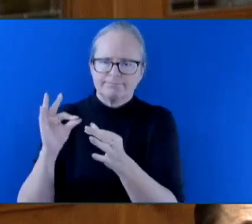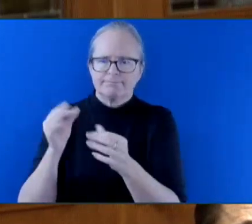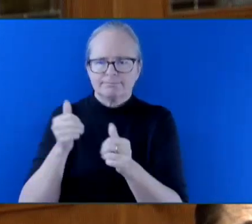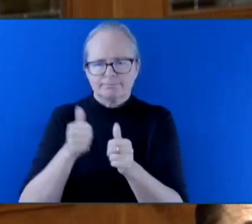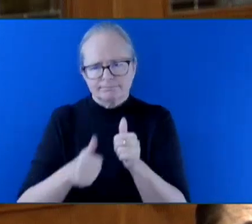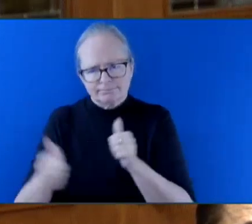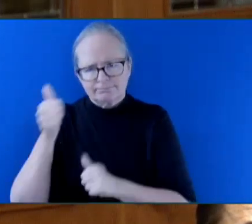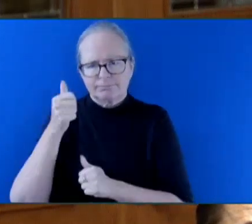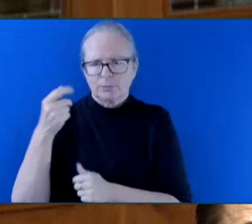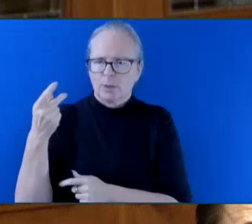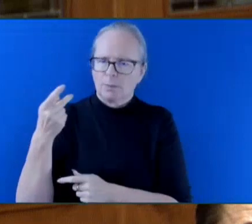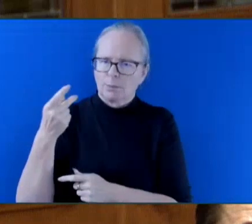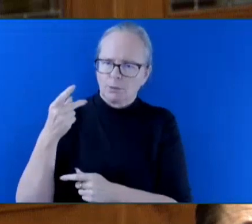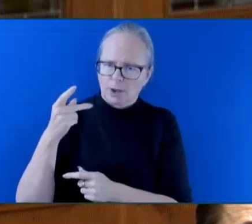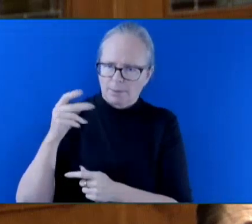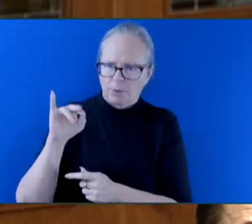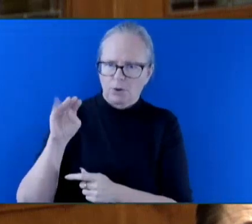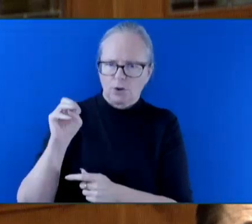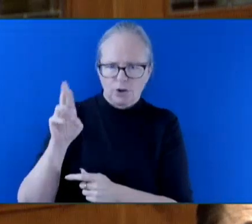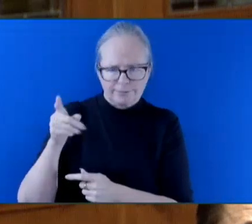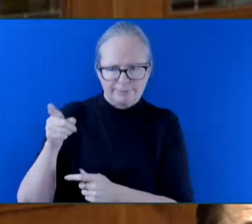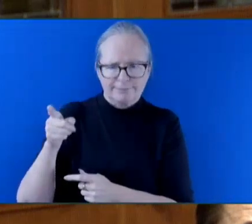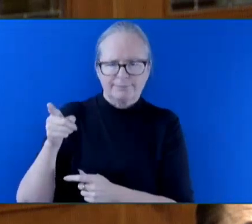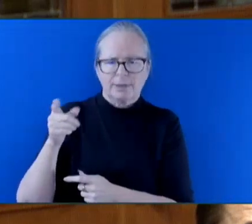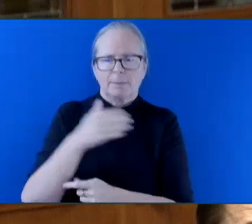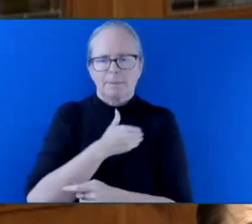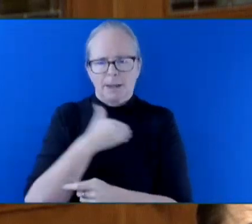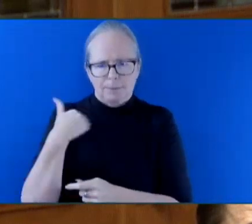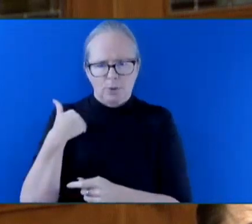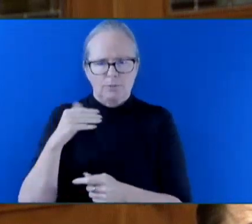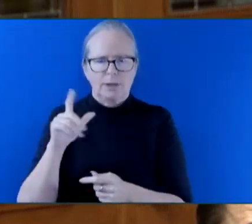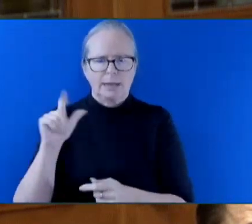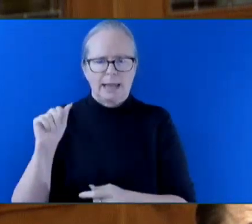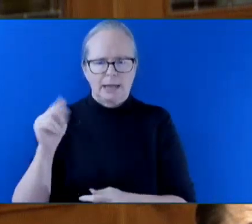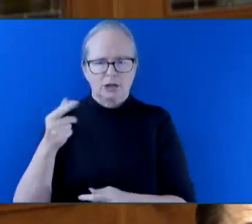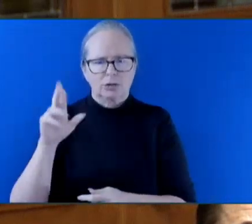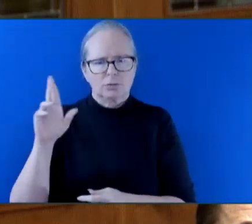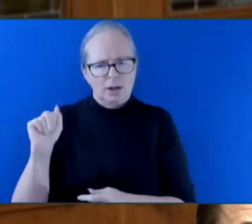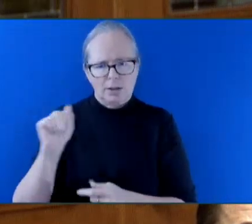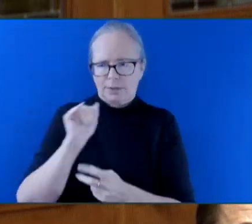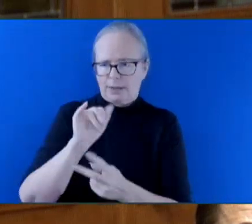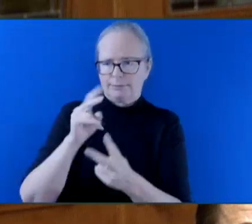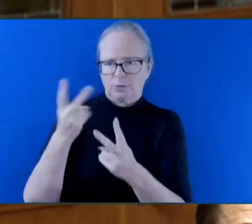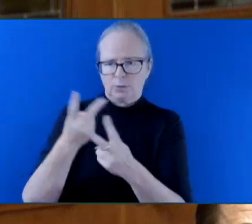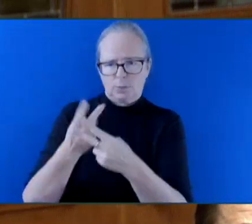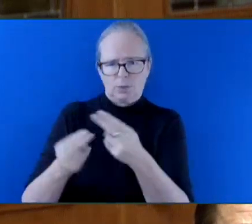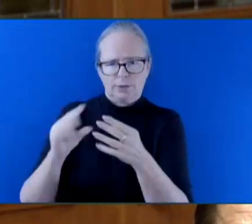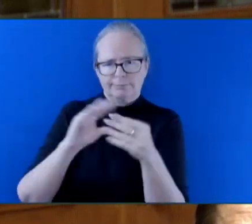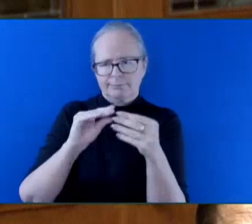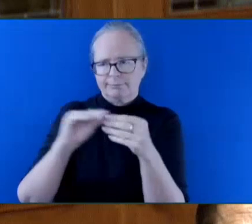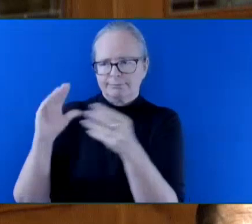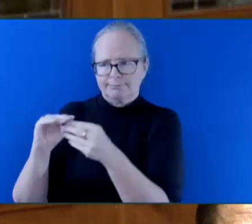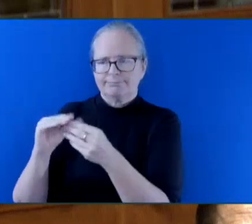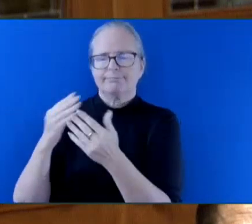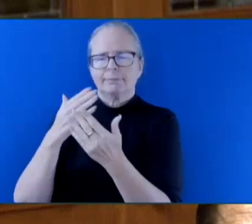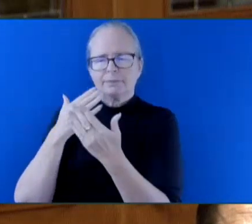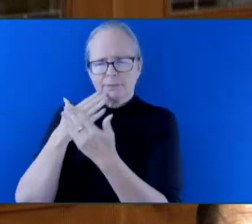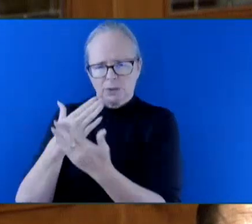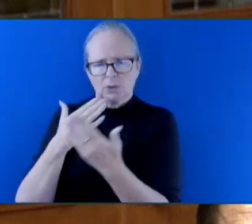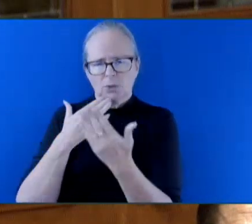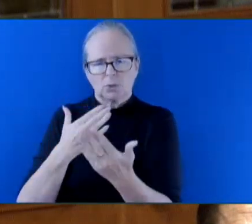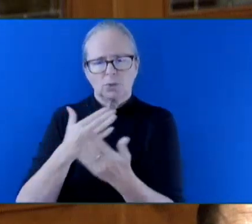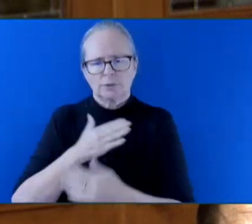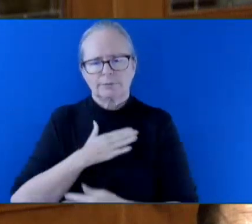in unequivocally condemning the terror attack carried out by Hamas against Israeli citizens.